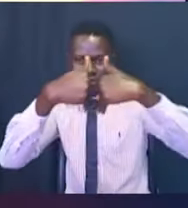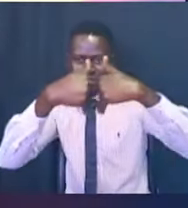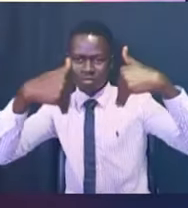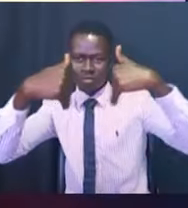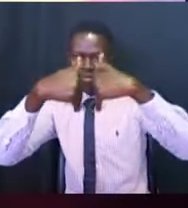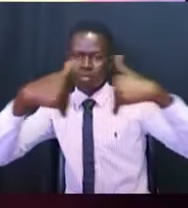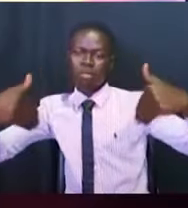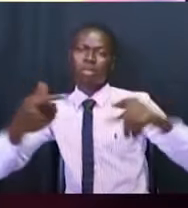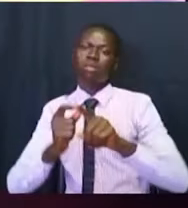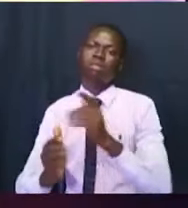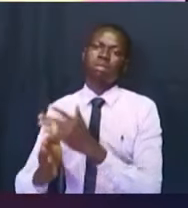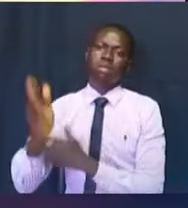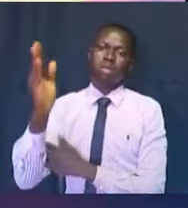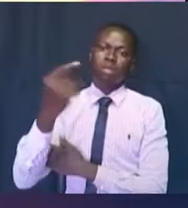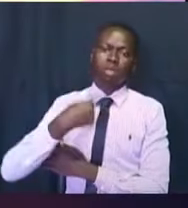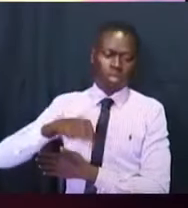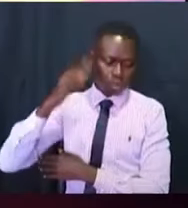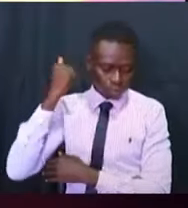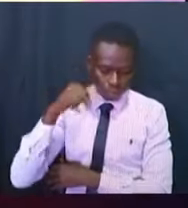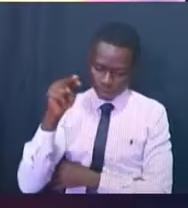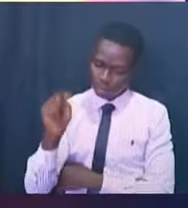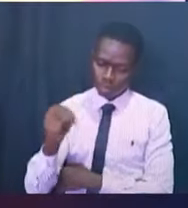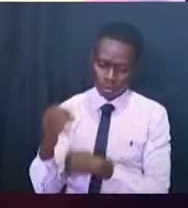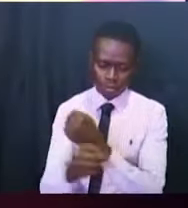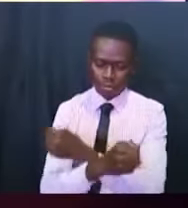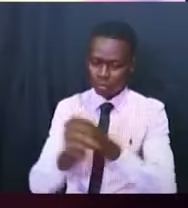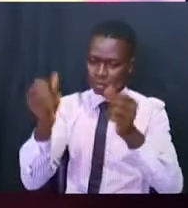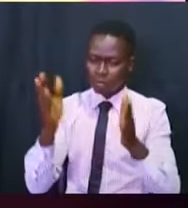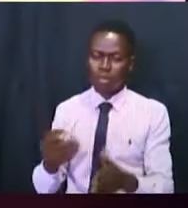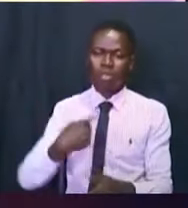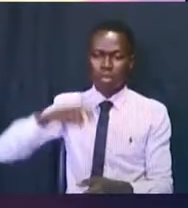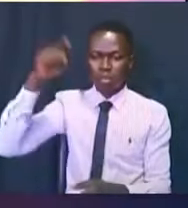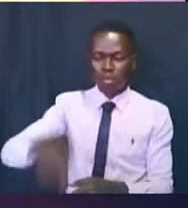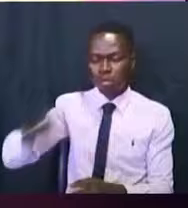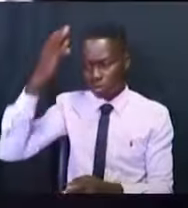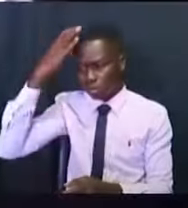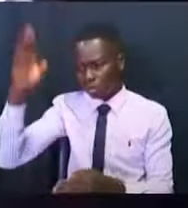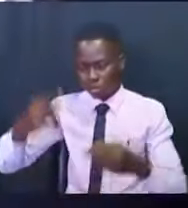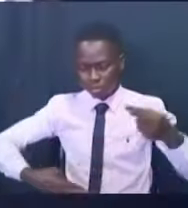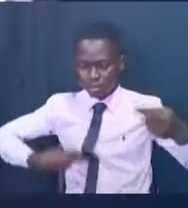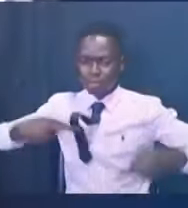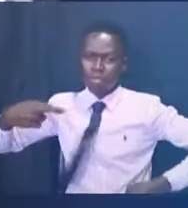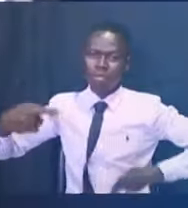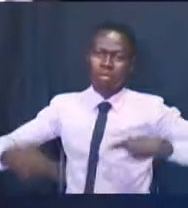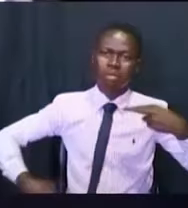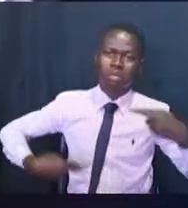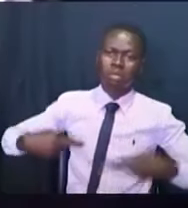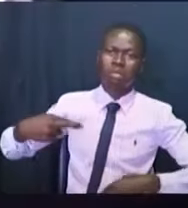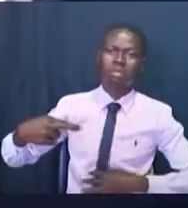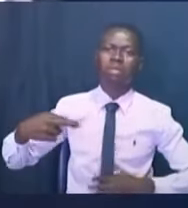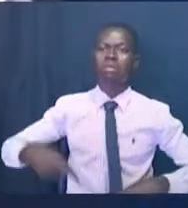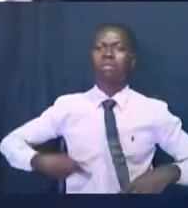from God. We need a savior. We need to cause a revival that will bring people